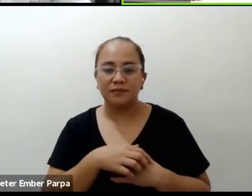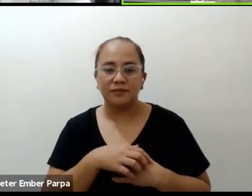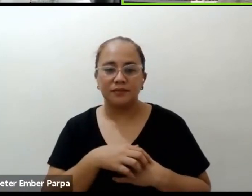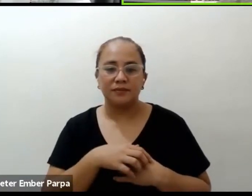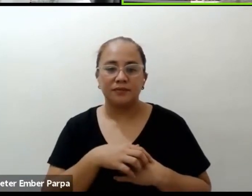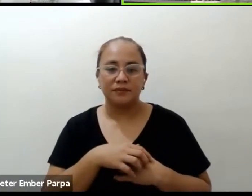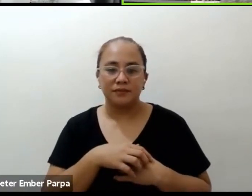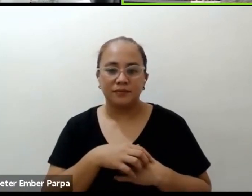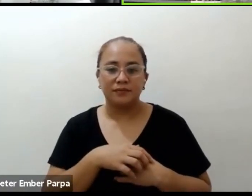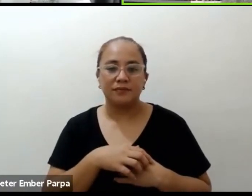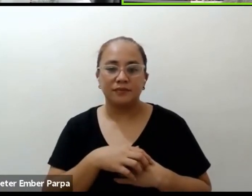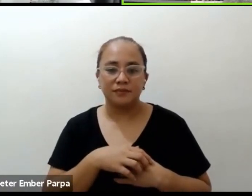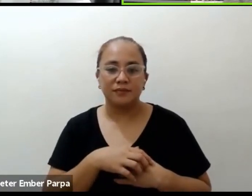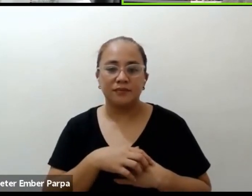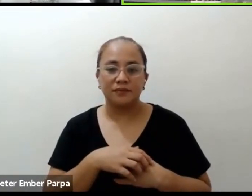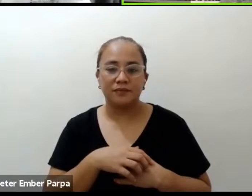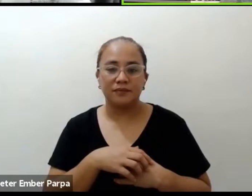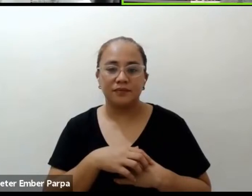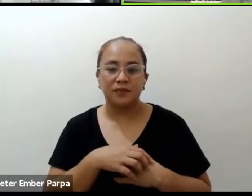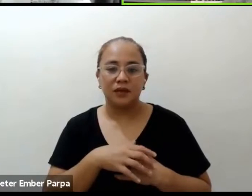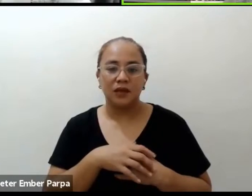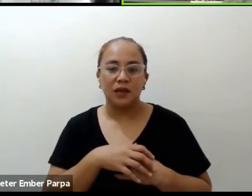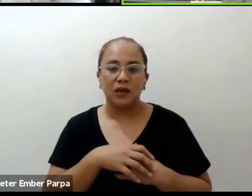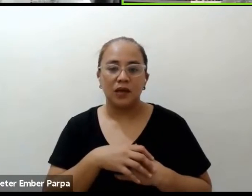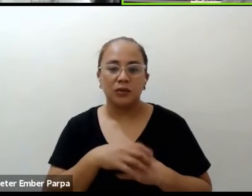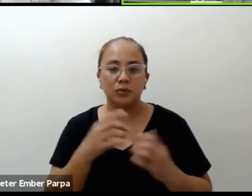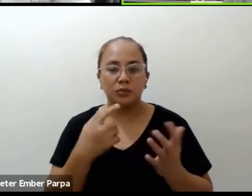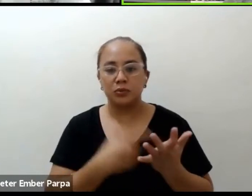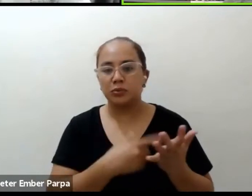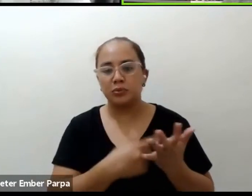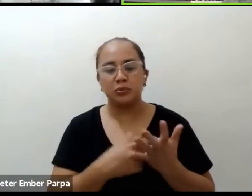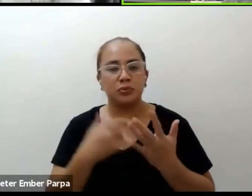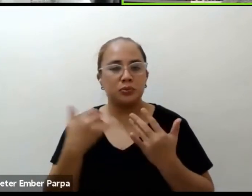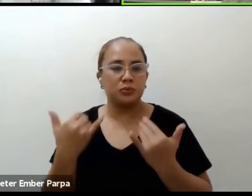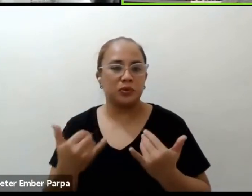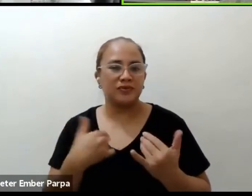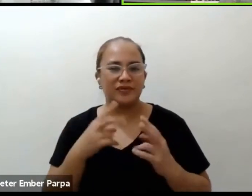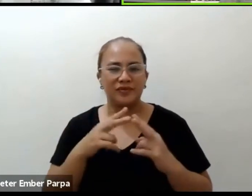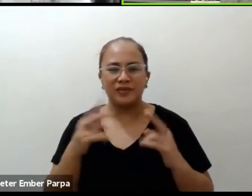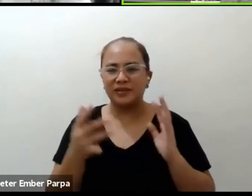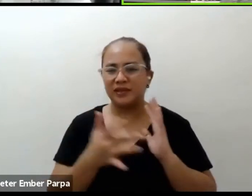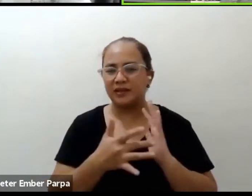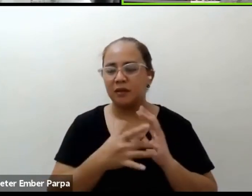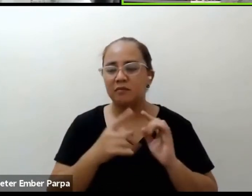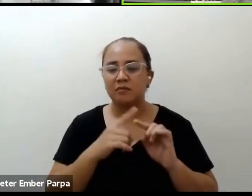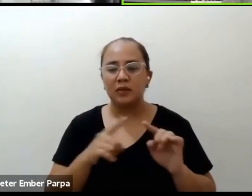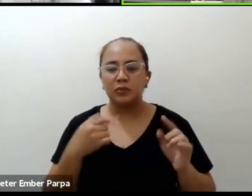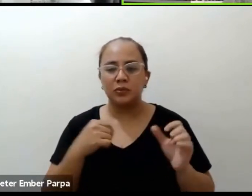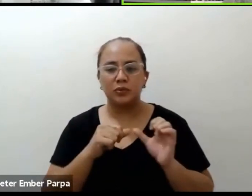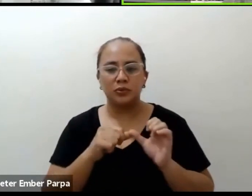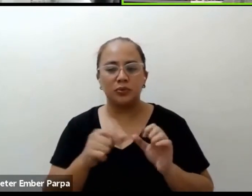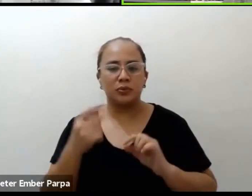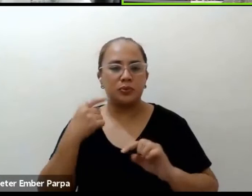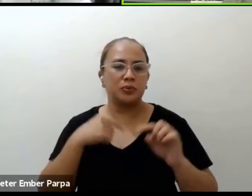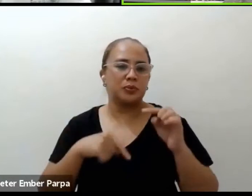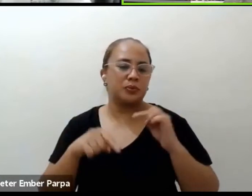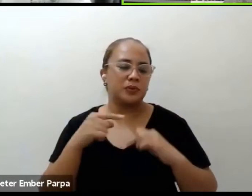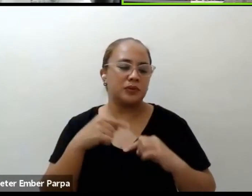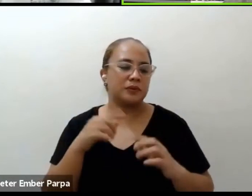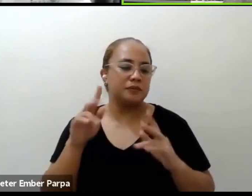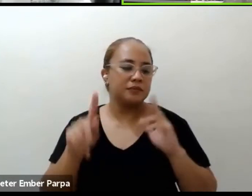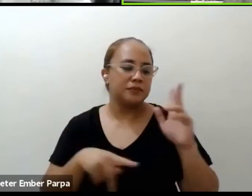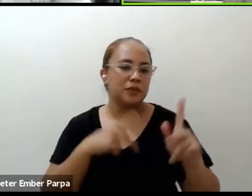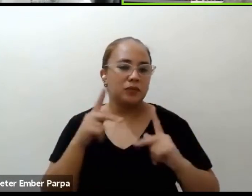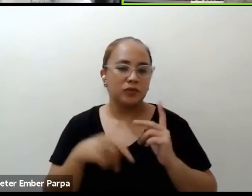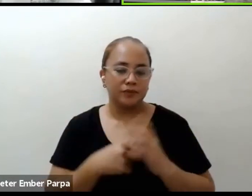And the discussions today, we got very, very technical, no? And yet we keep going back to the point nga, the people